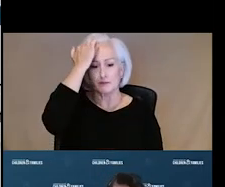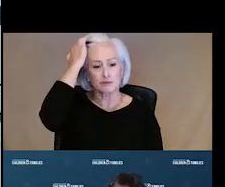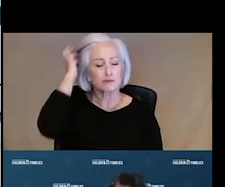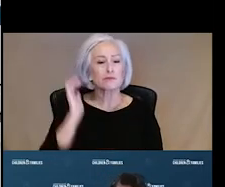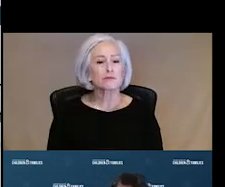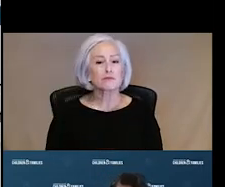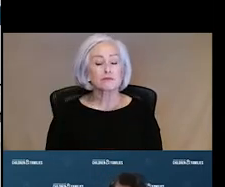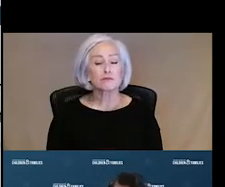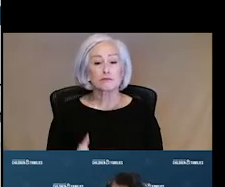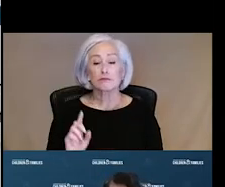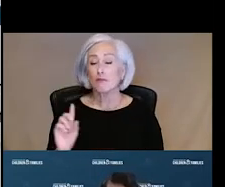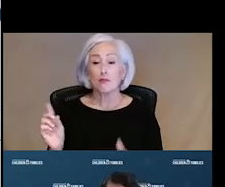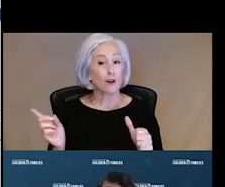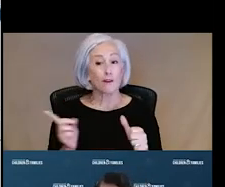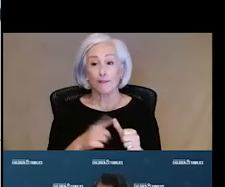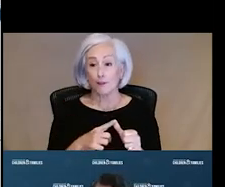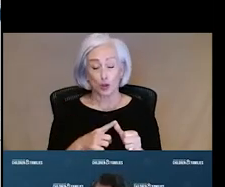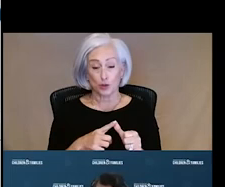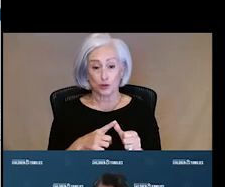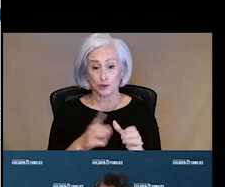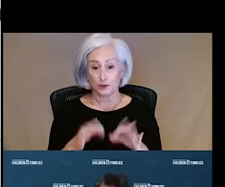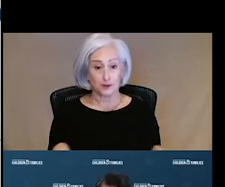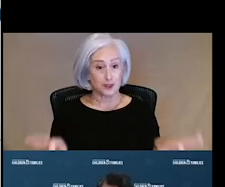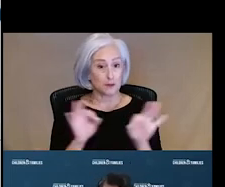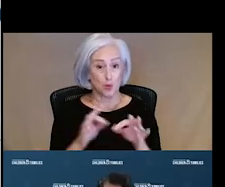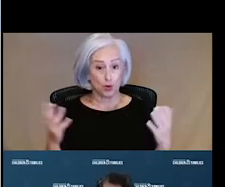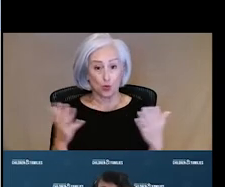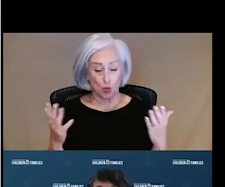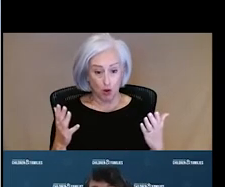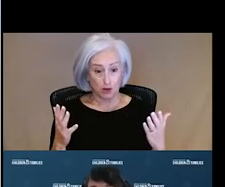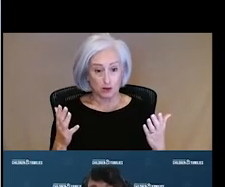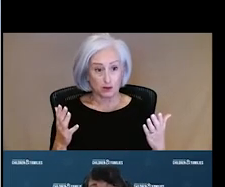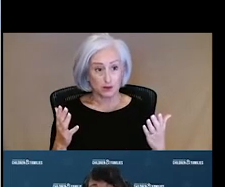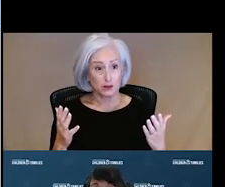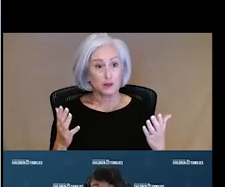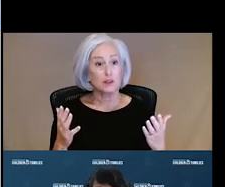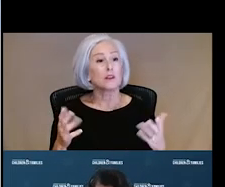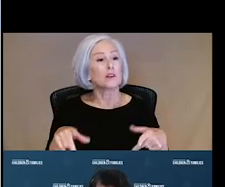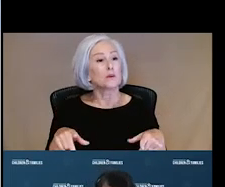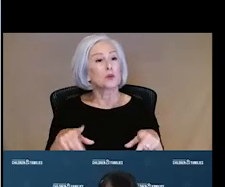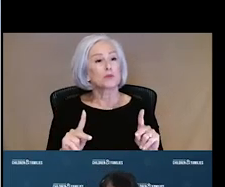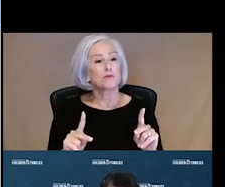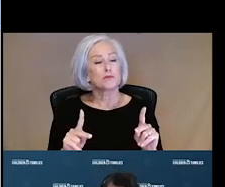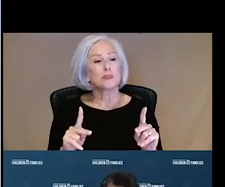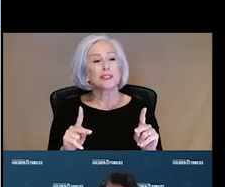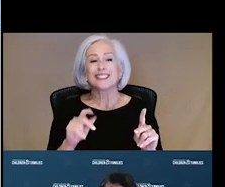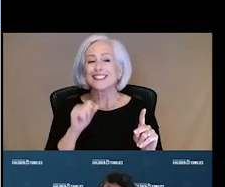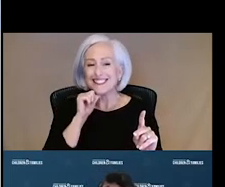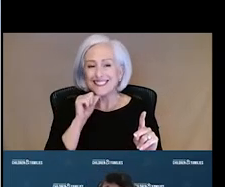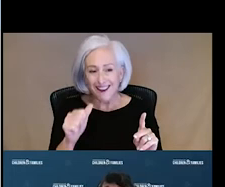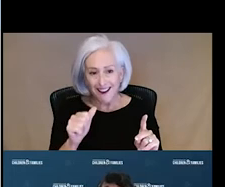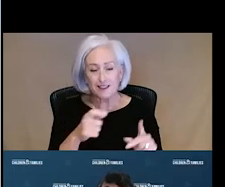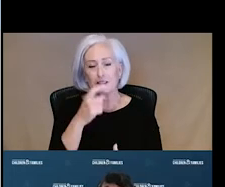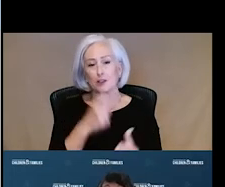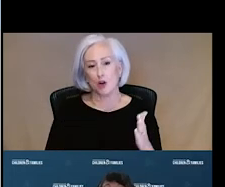First and foremost, there are unallowable costs that all FVPSA grantees should be aware of. Direct